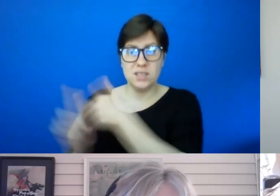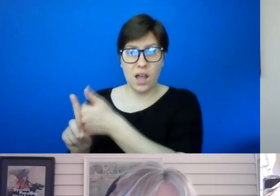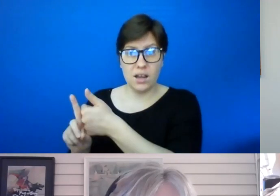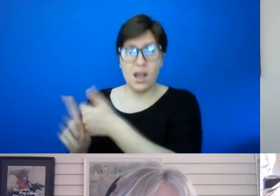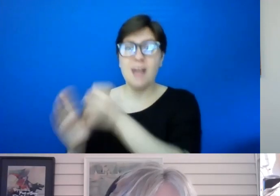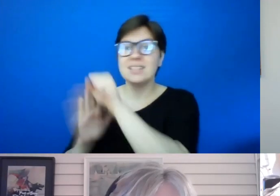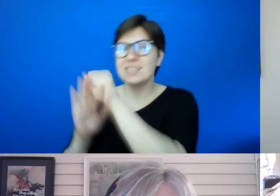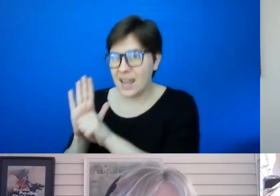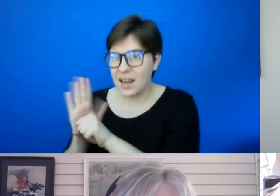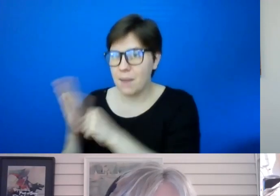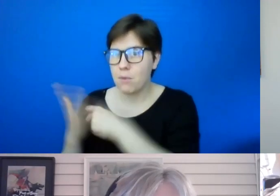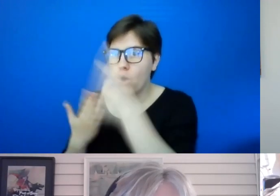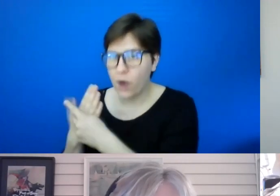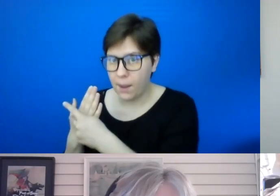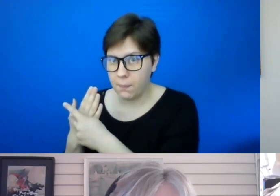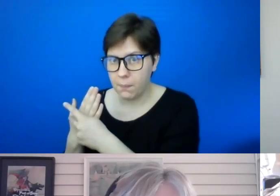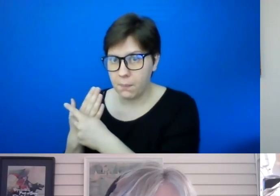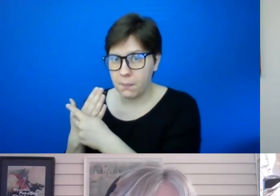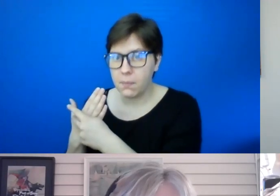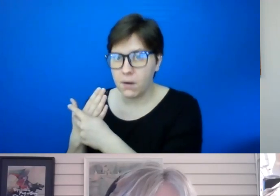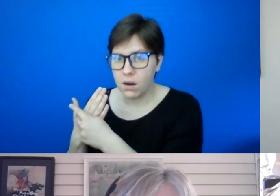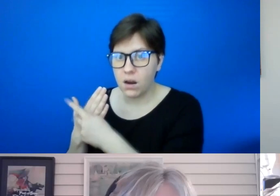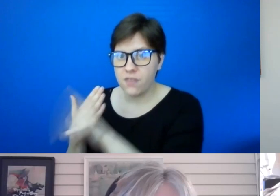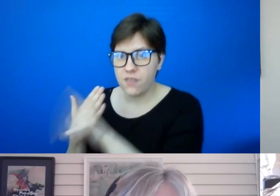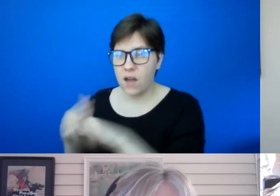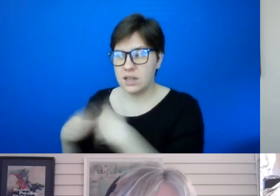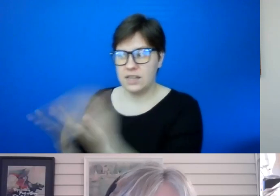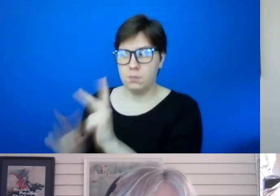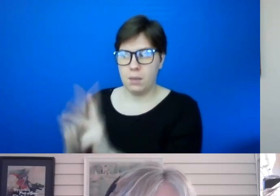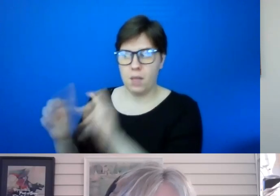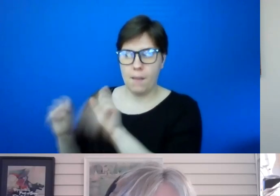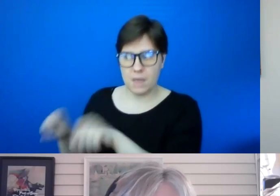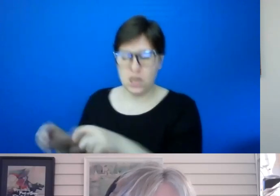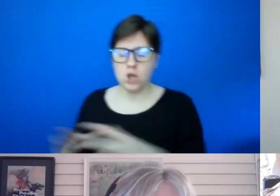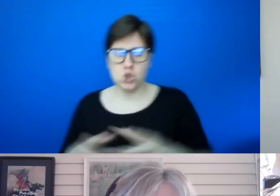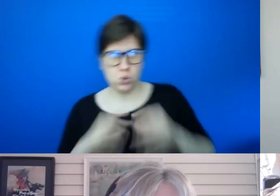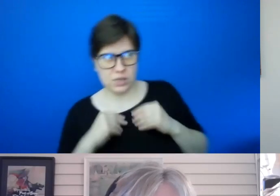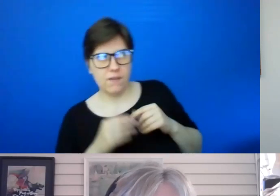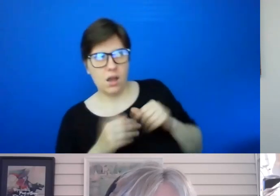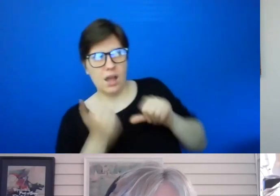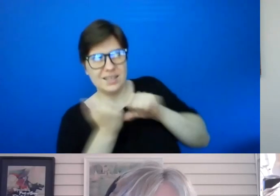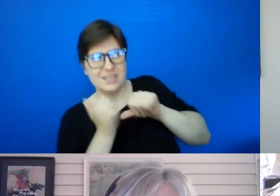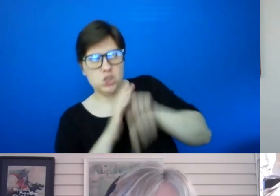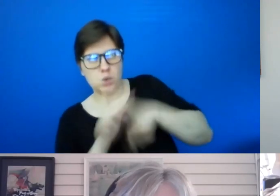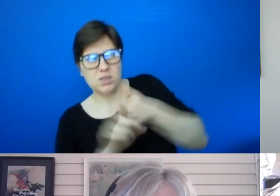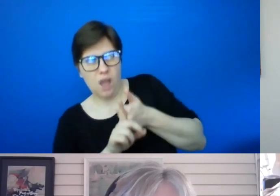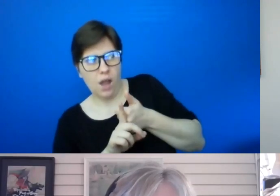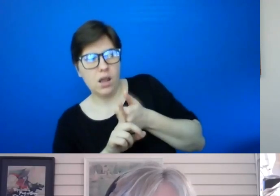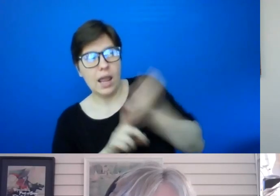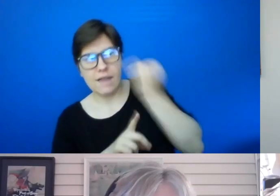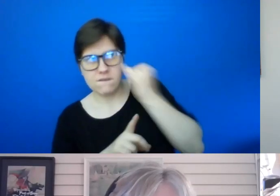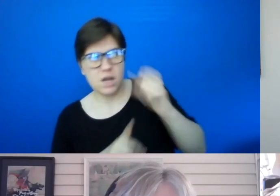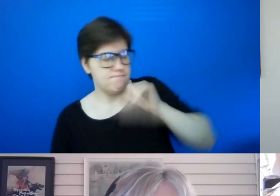state program that enables people to get assisted suicide if they're unhappy about